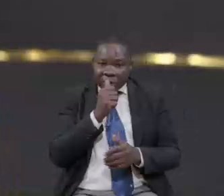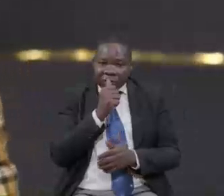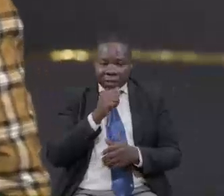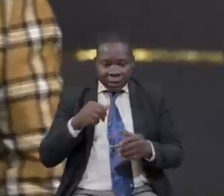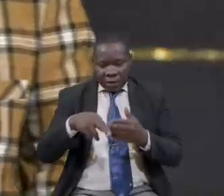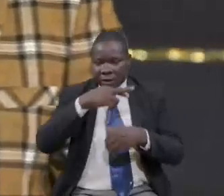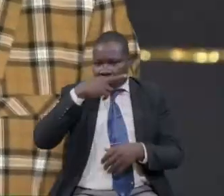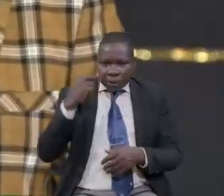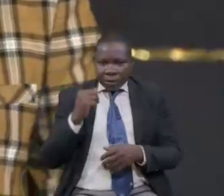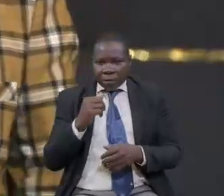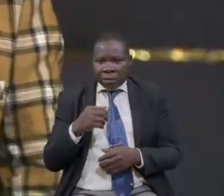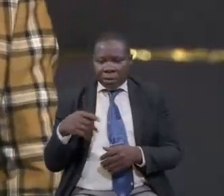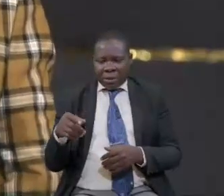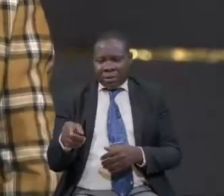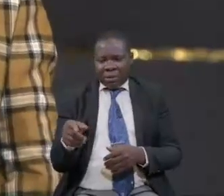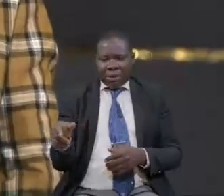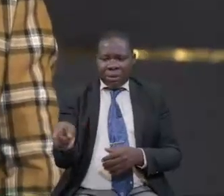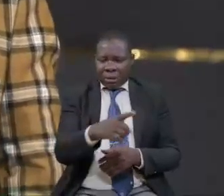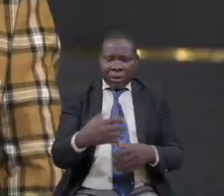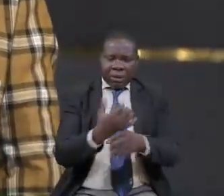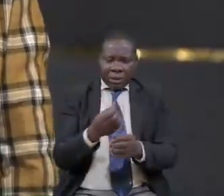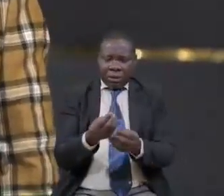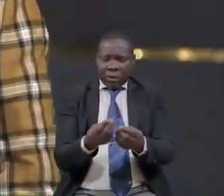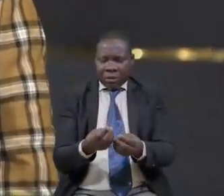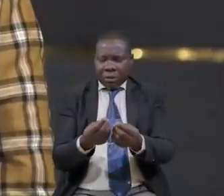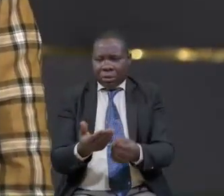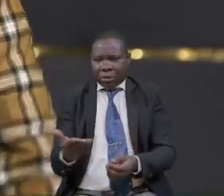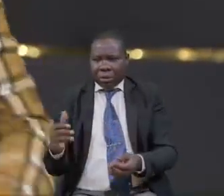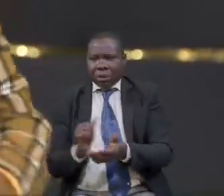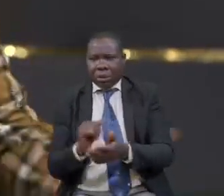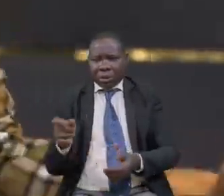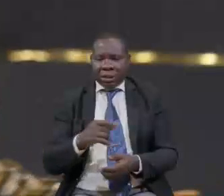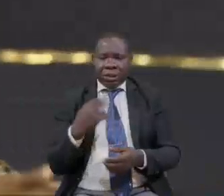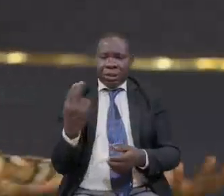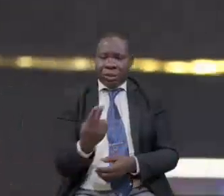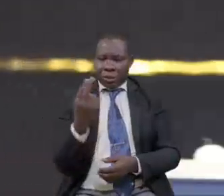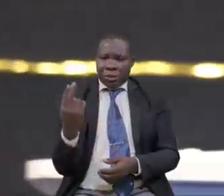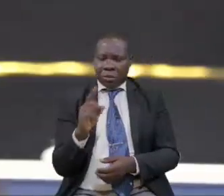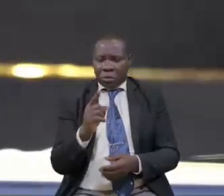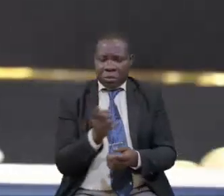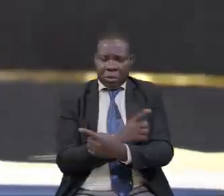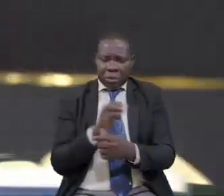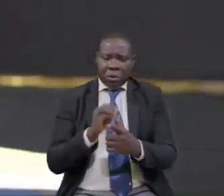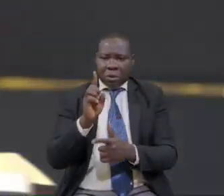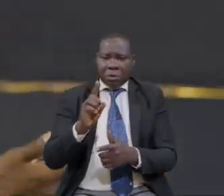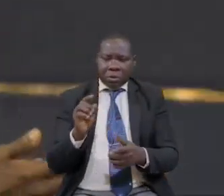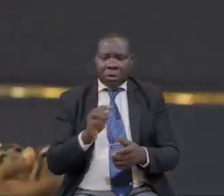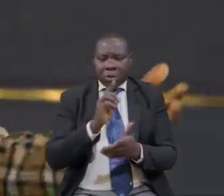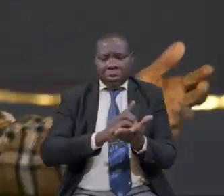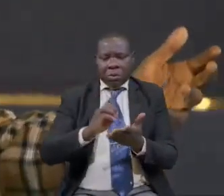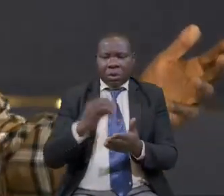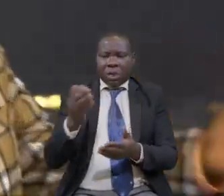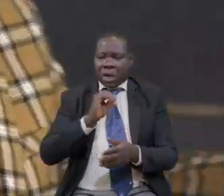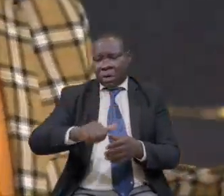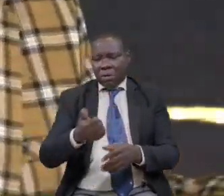take little thing that they spend all in one day or one week. There are other professional thieves. Whether